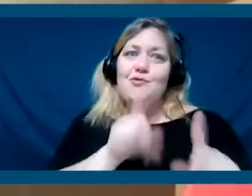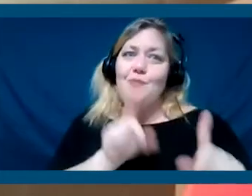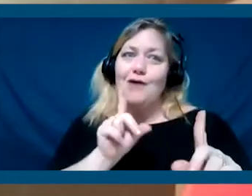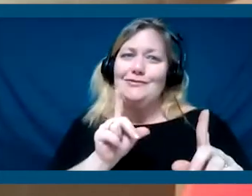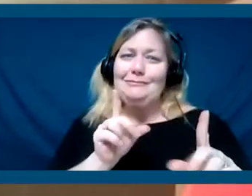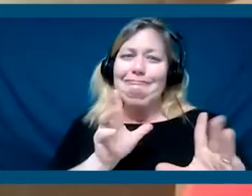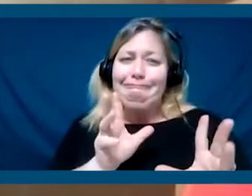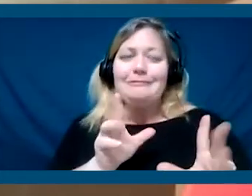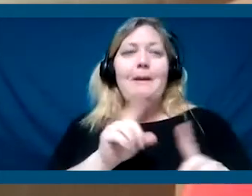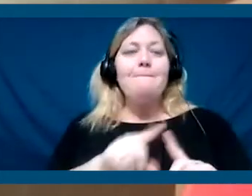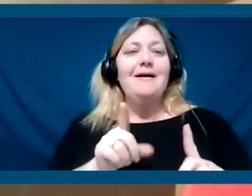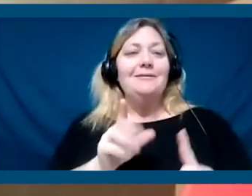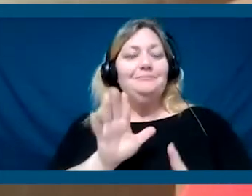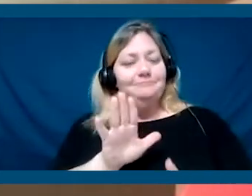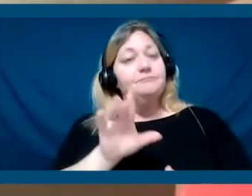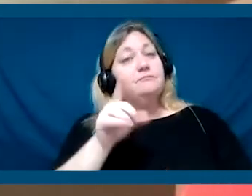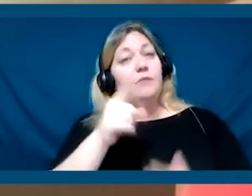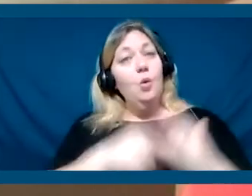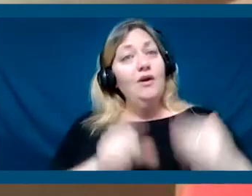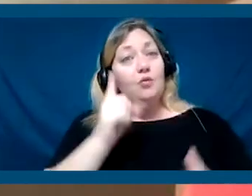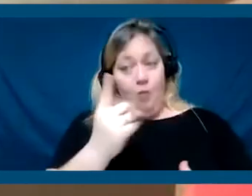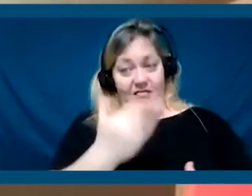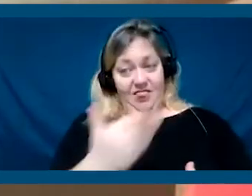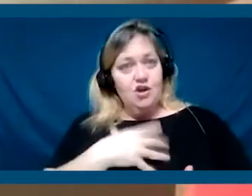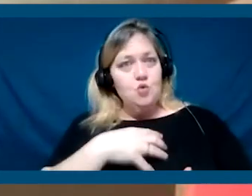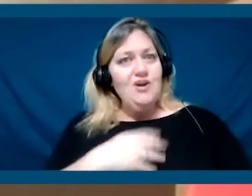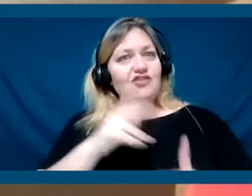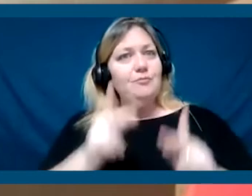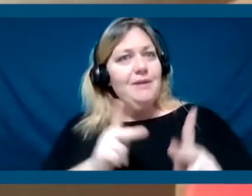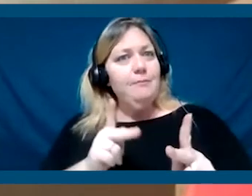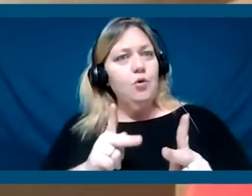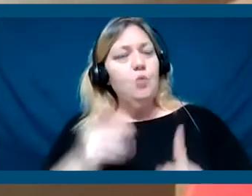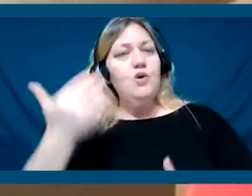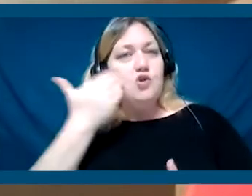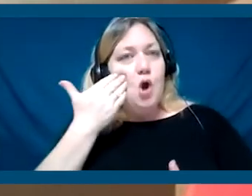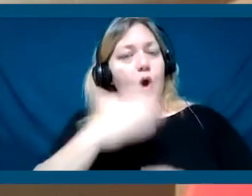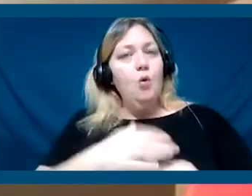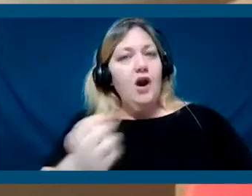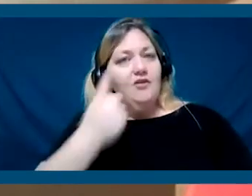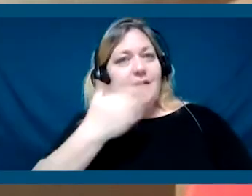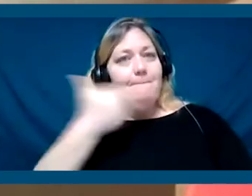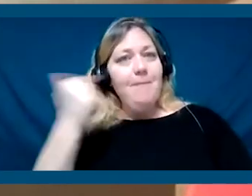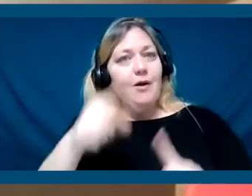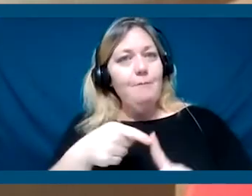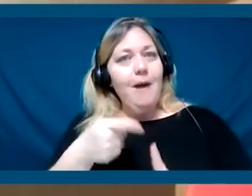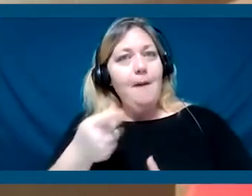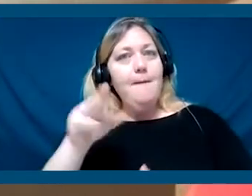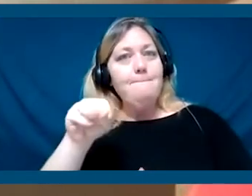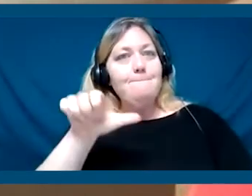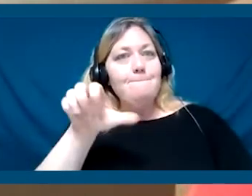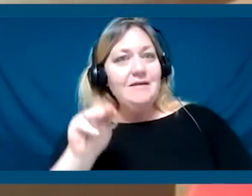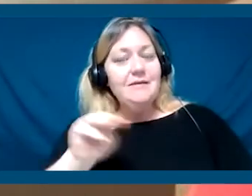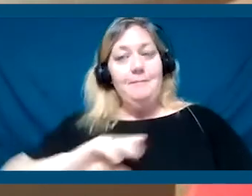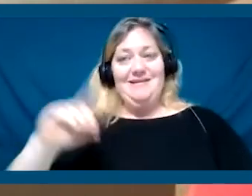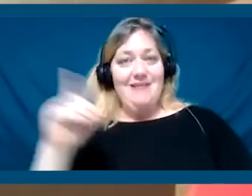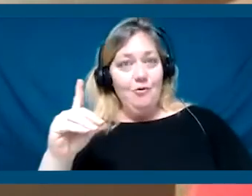But here it is. What is one thing you wish people would know or understand better about Muslim Democrats